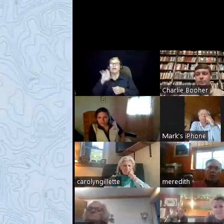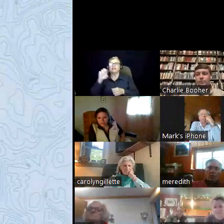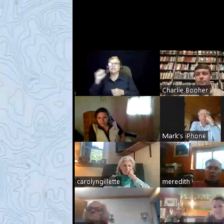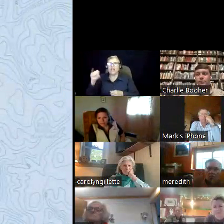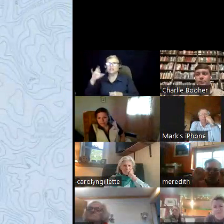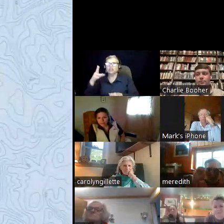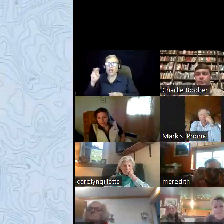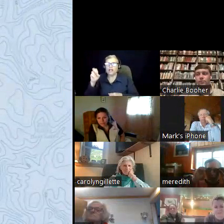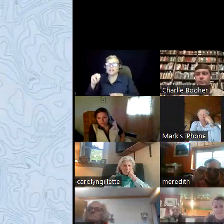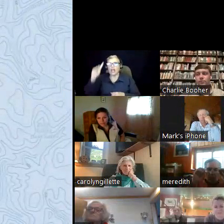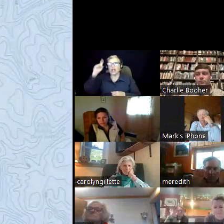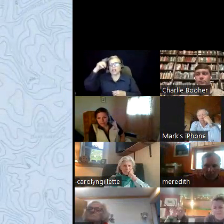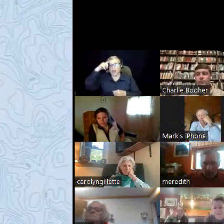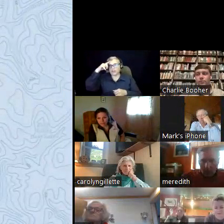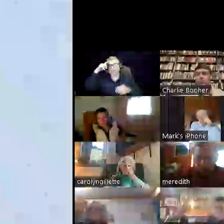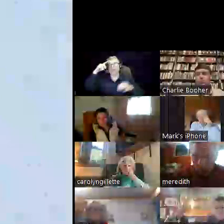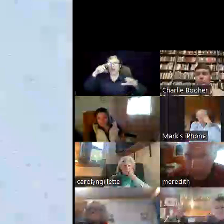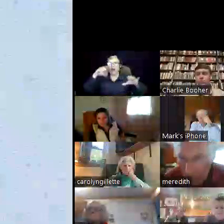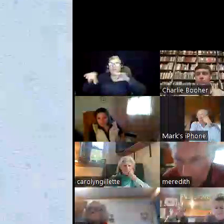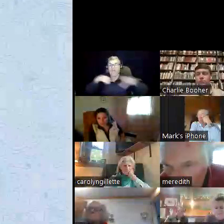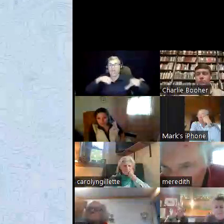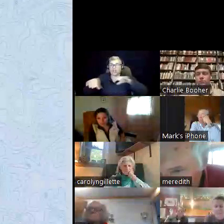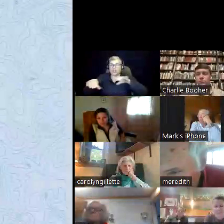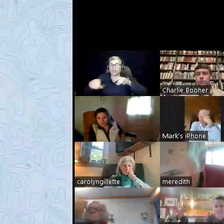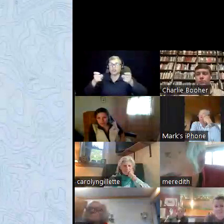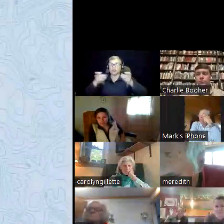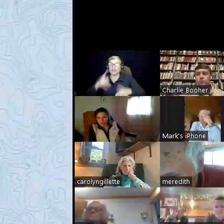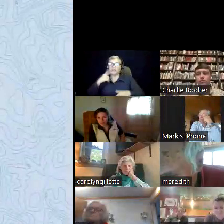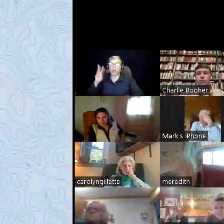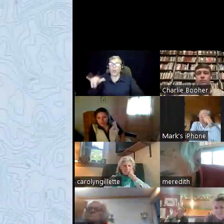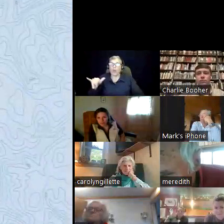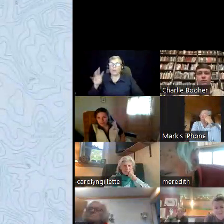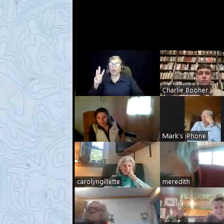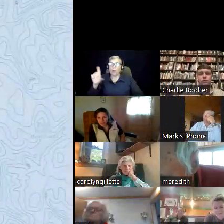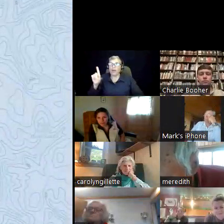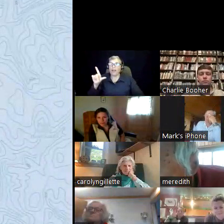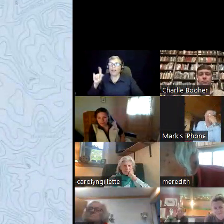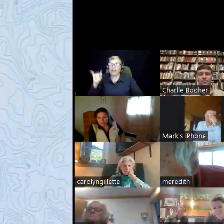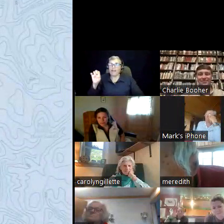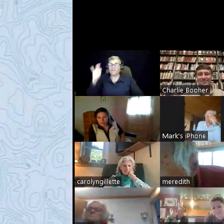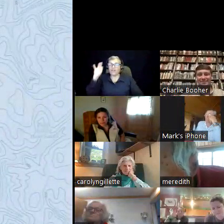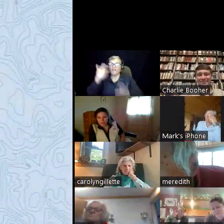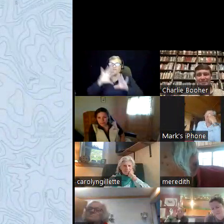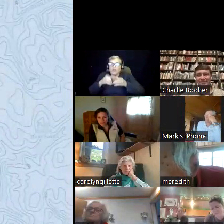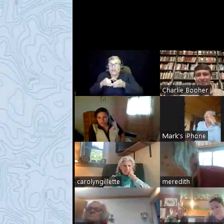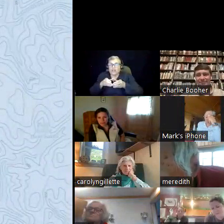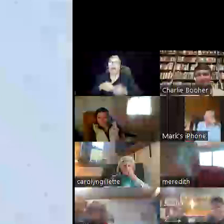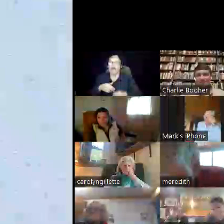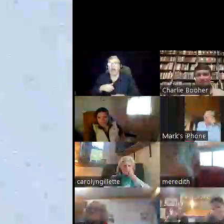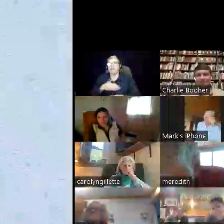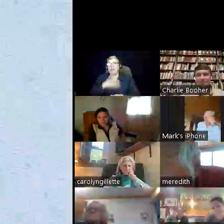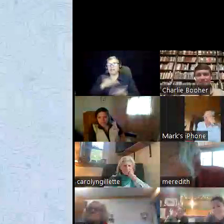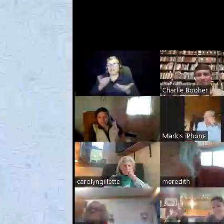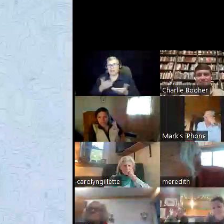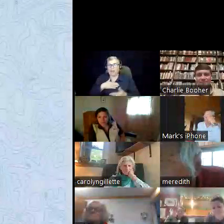I'm the Government Affairs Director for the Wyoming Wildlife Federation. And I'm really excited to be on here. I actually got on here because a very good friend of mine,